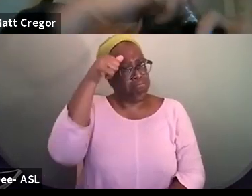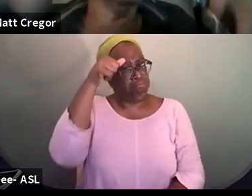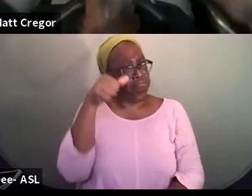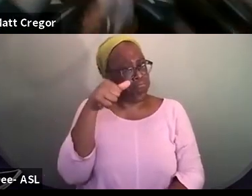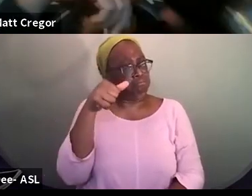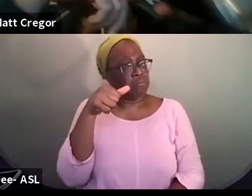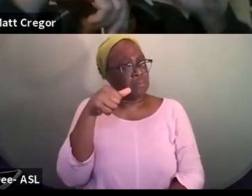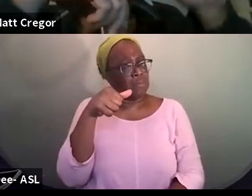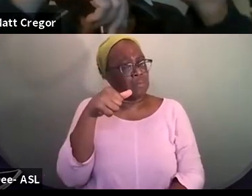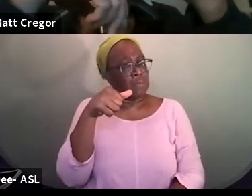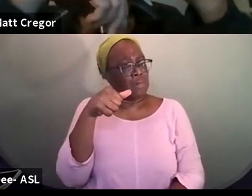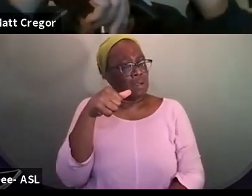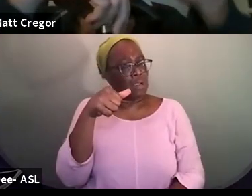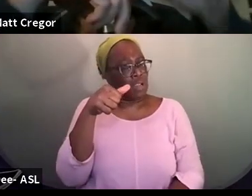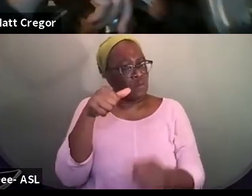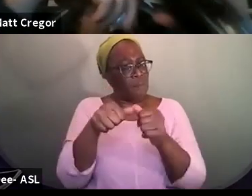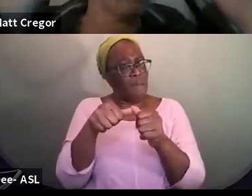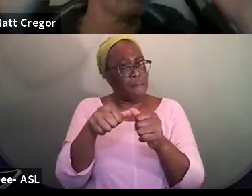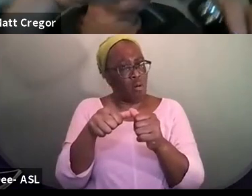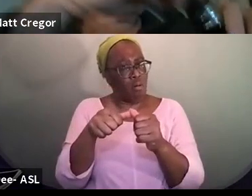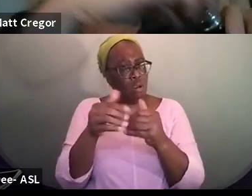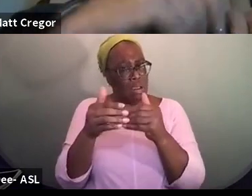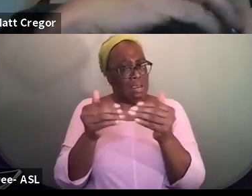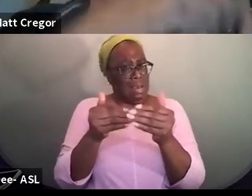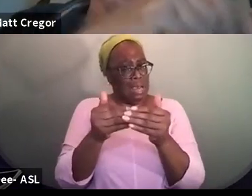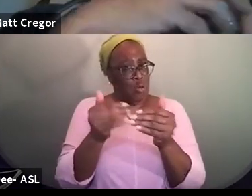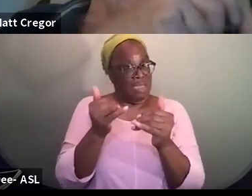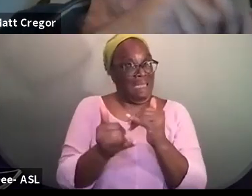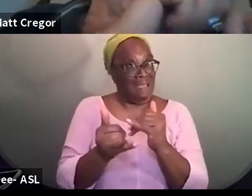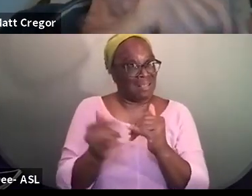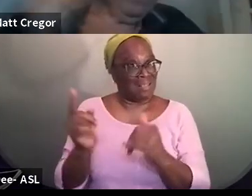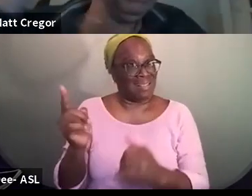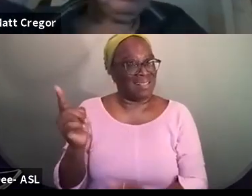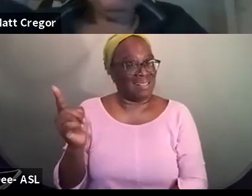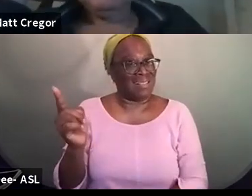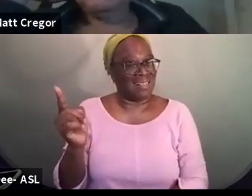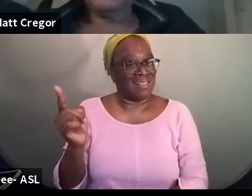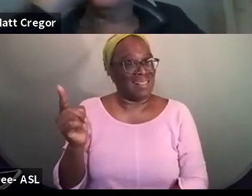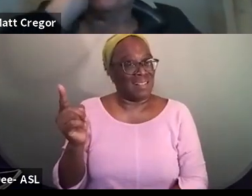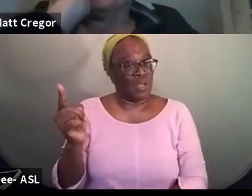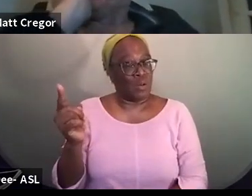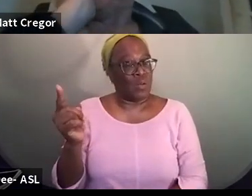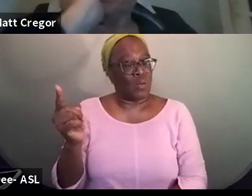For me, the flashpoint really was near the end. And when